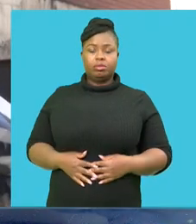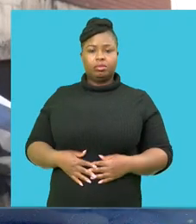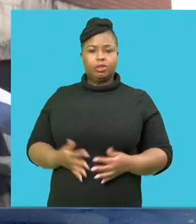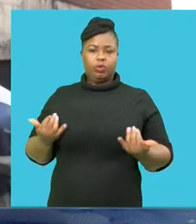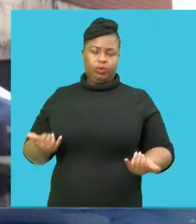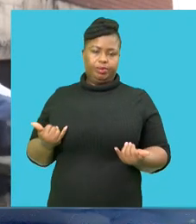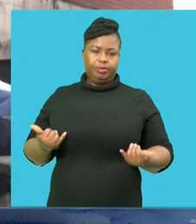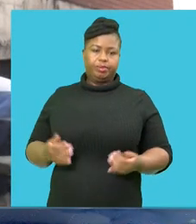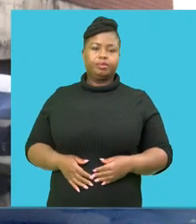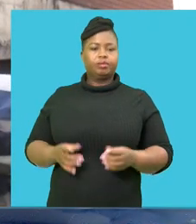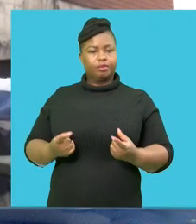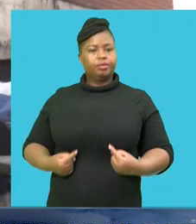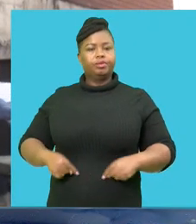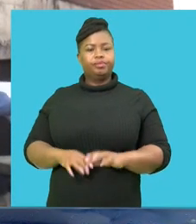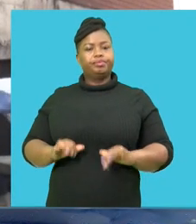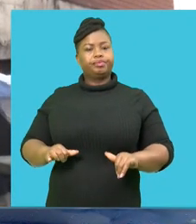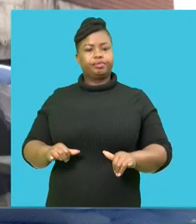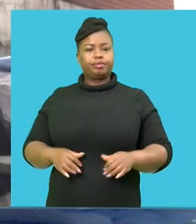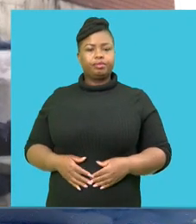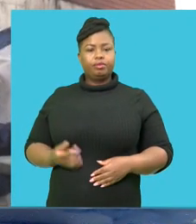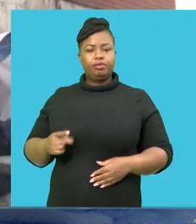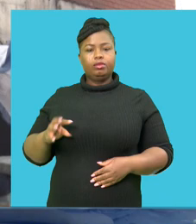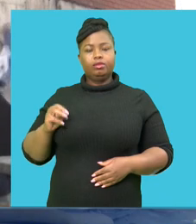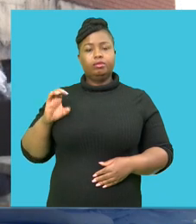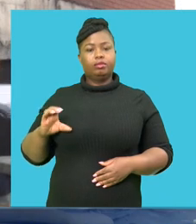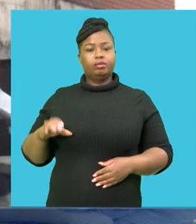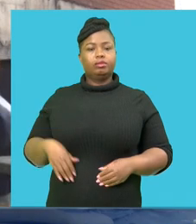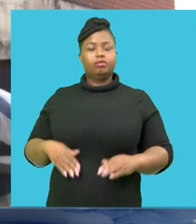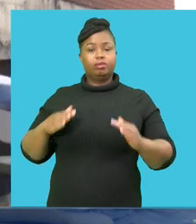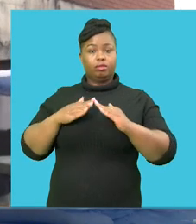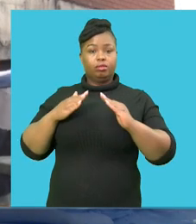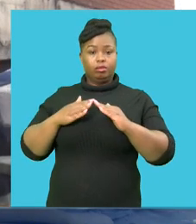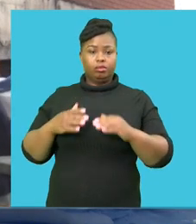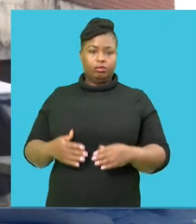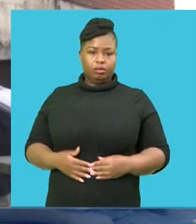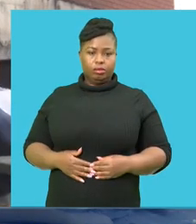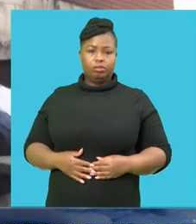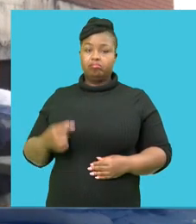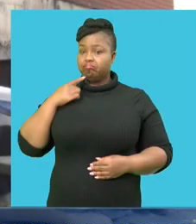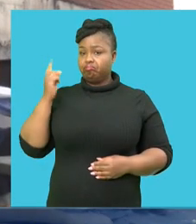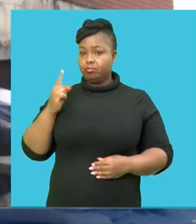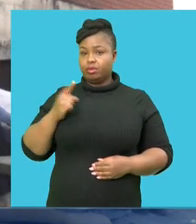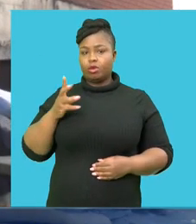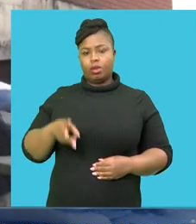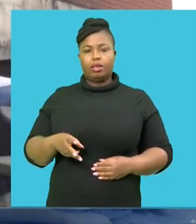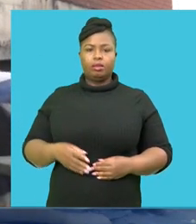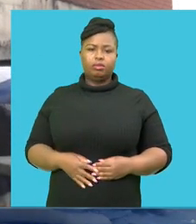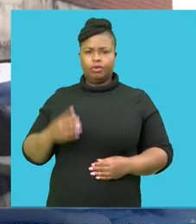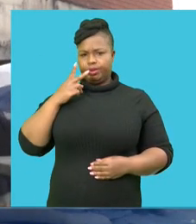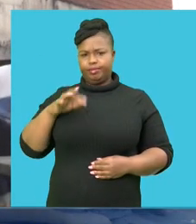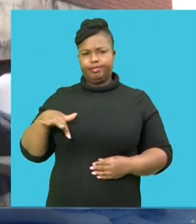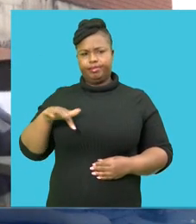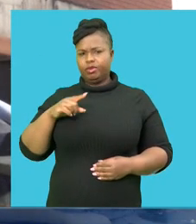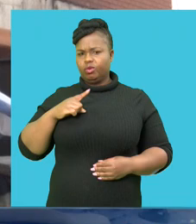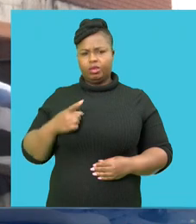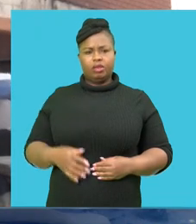today we are waiting for the MMC of Human Settlement. He said he's gonna come and to see the place because